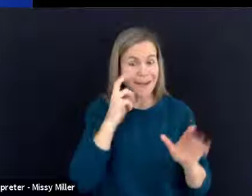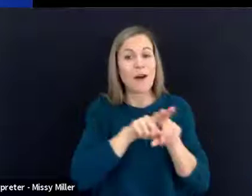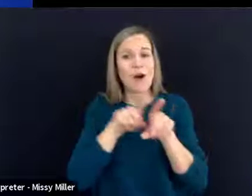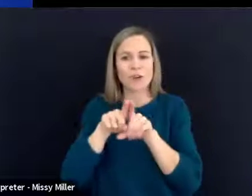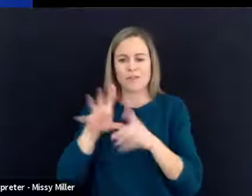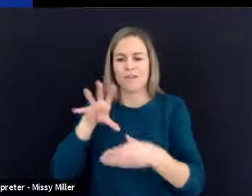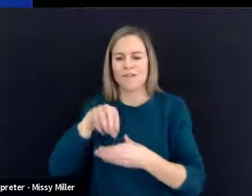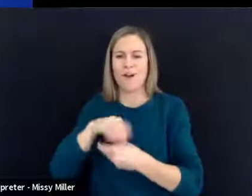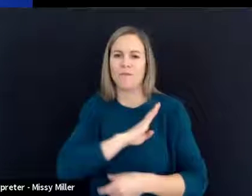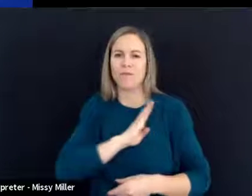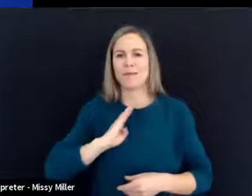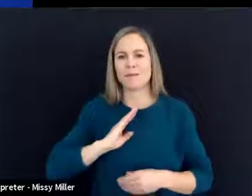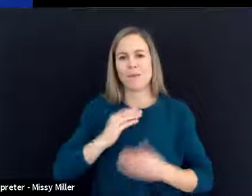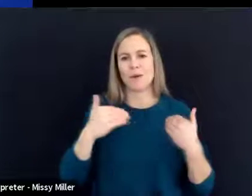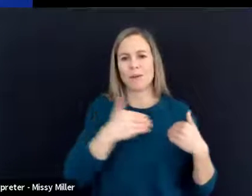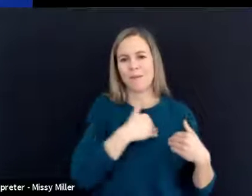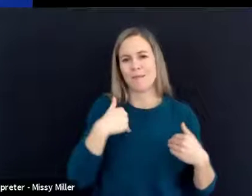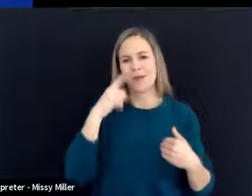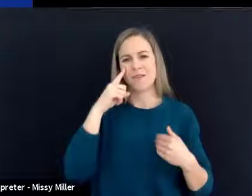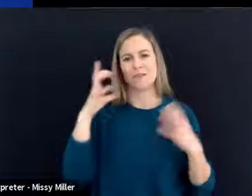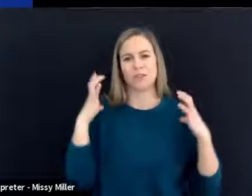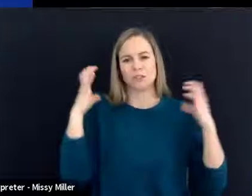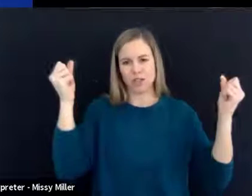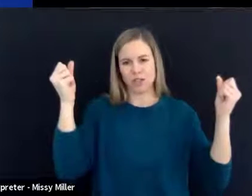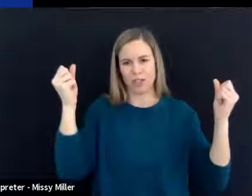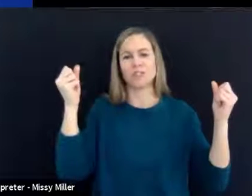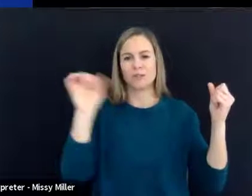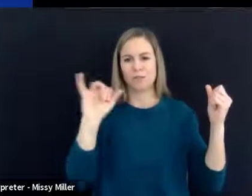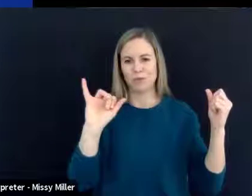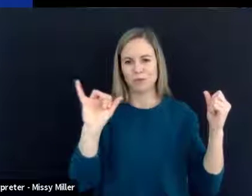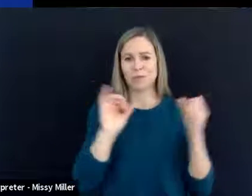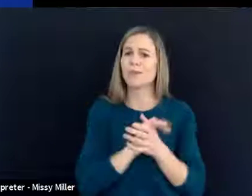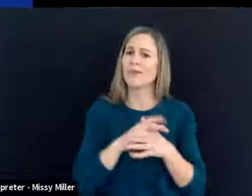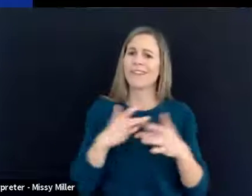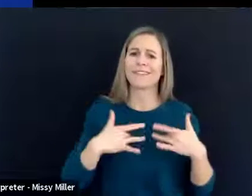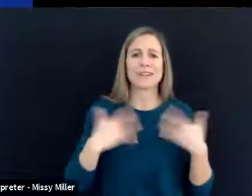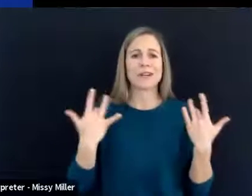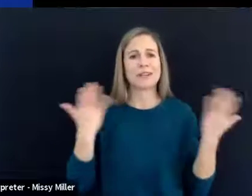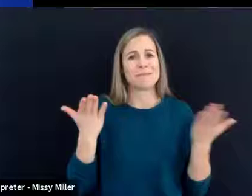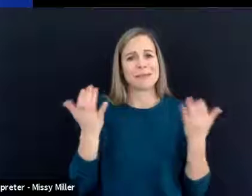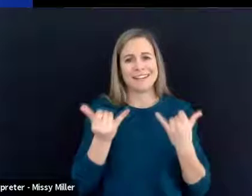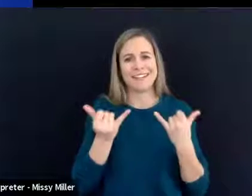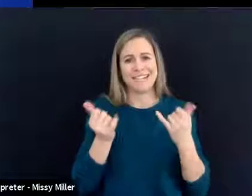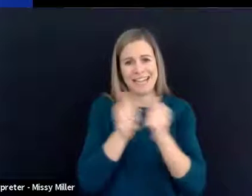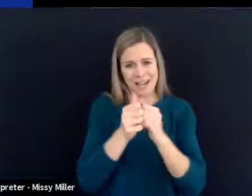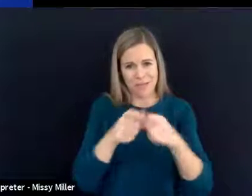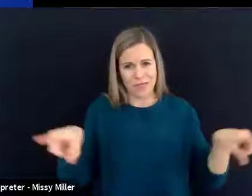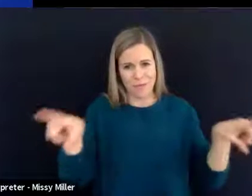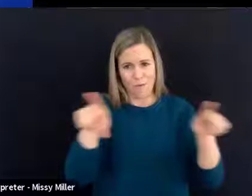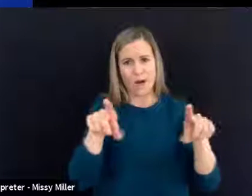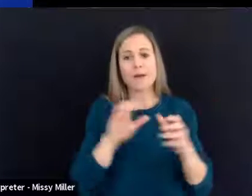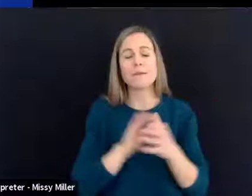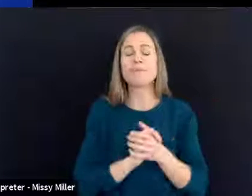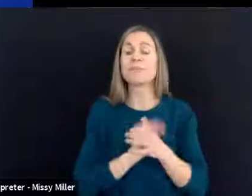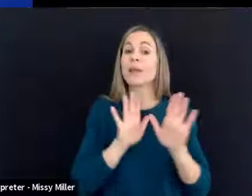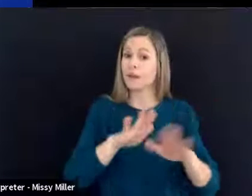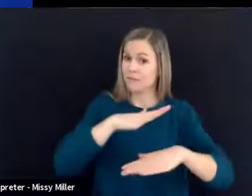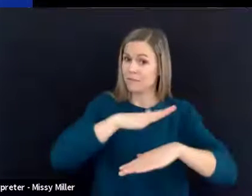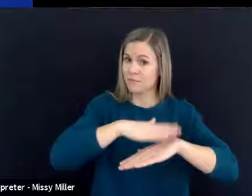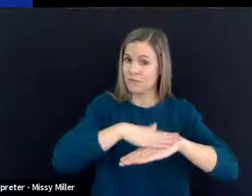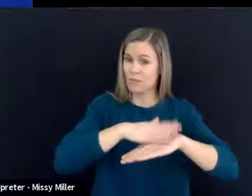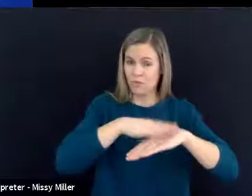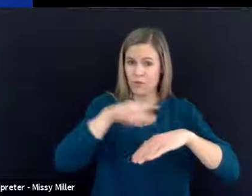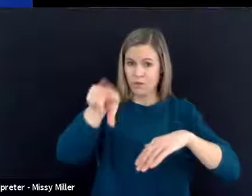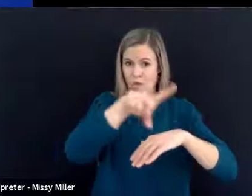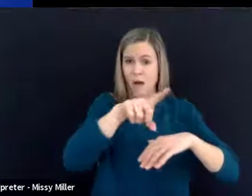board member for the CHARGE Syndrome Foundation, and we're really happy to be with you today. I want to give you a heads up that this is sort of